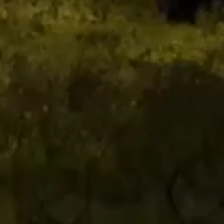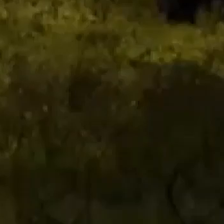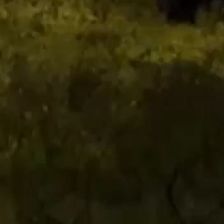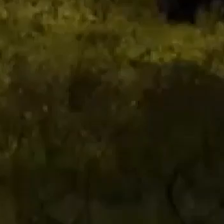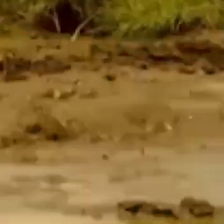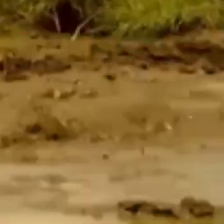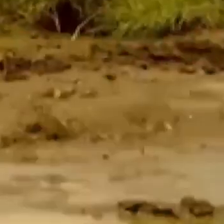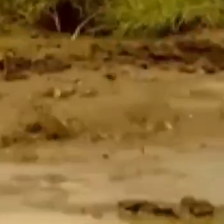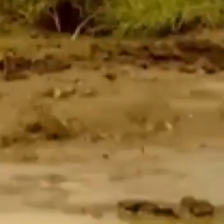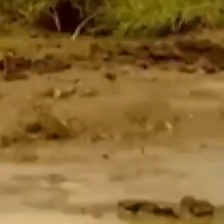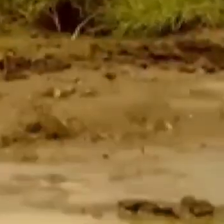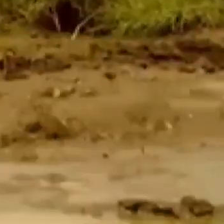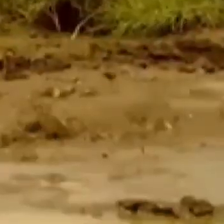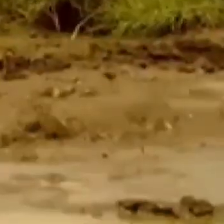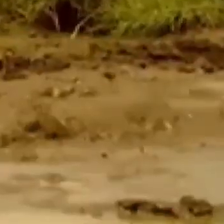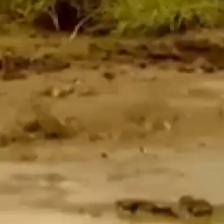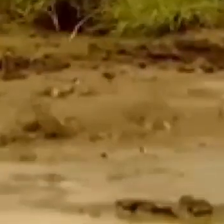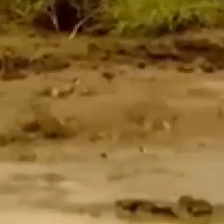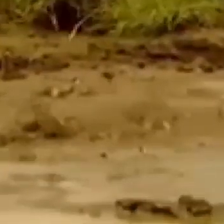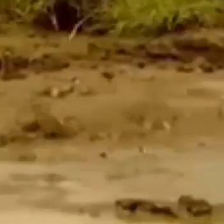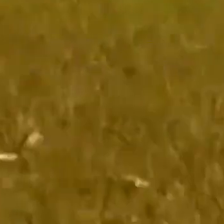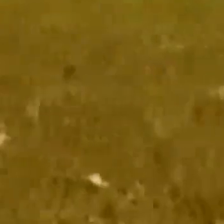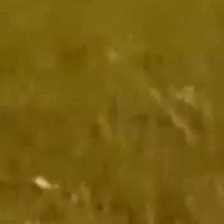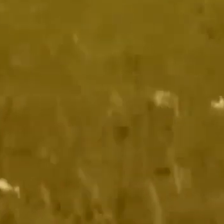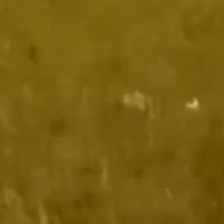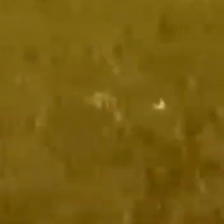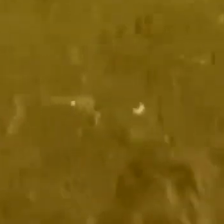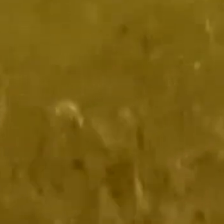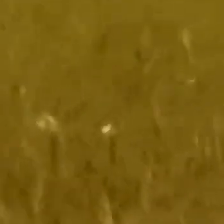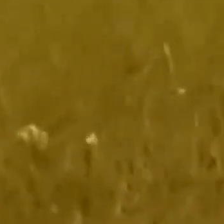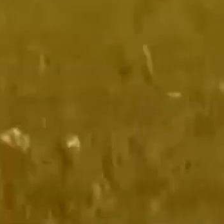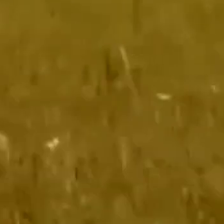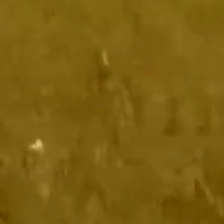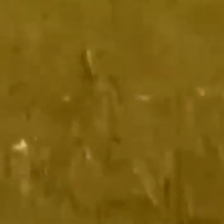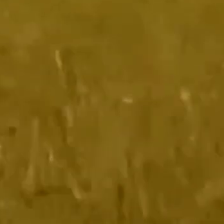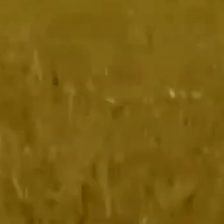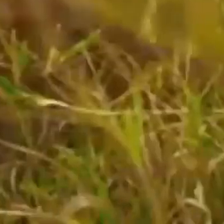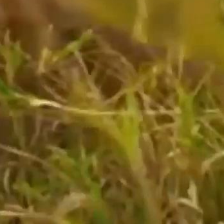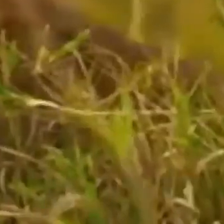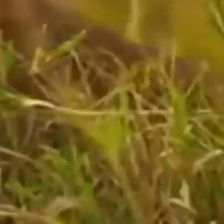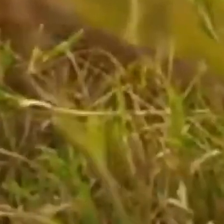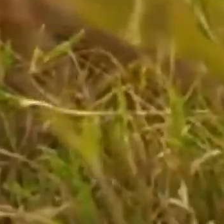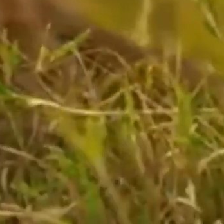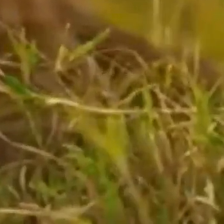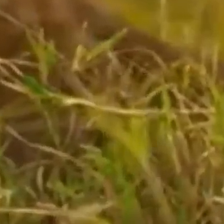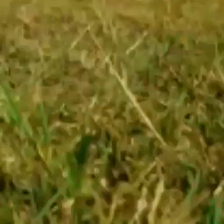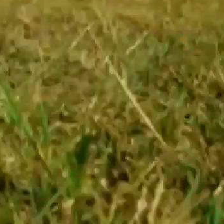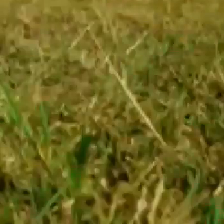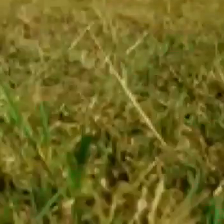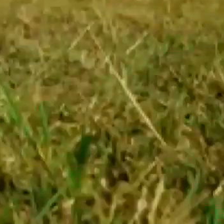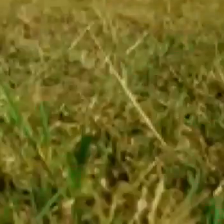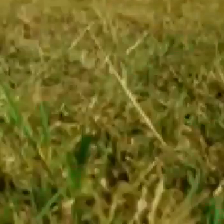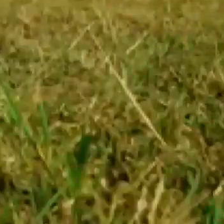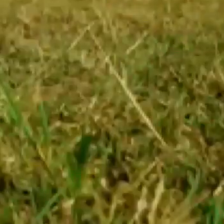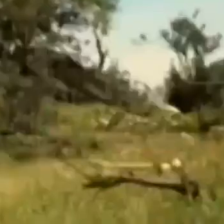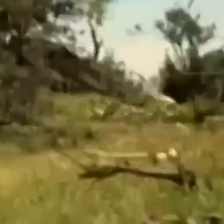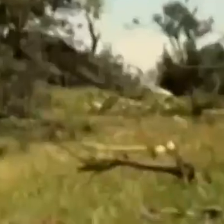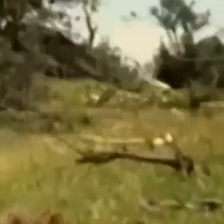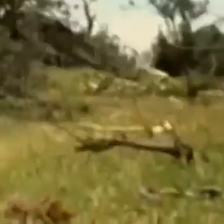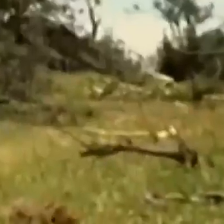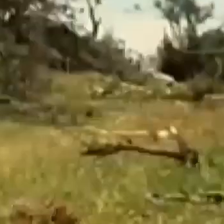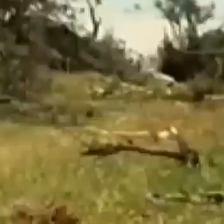Tanzania, East Africa, it's another hot sunny day on the vast rolling plains of the Serengeti.